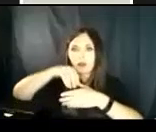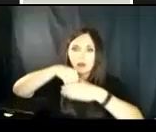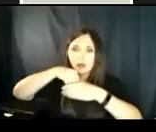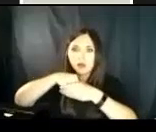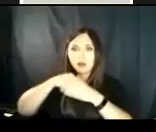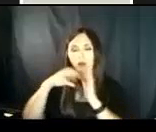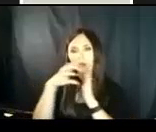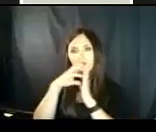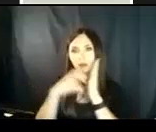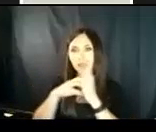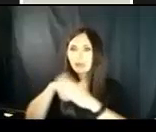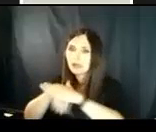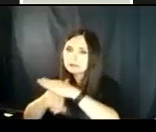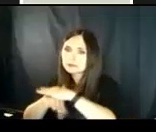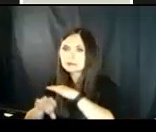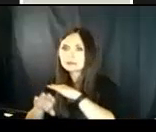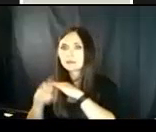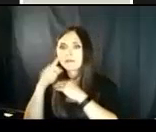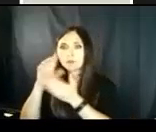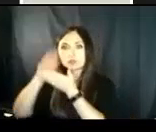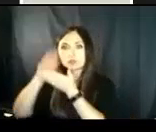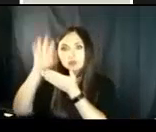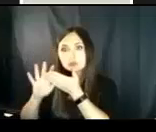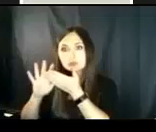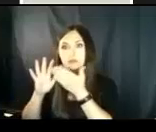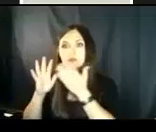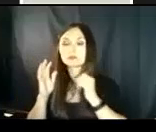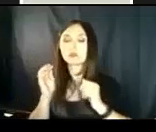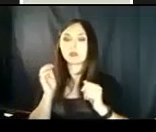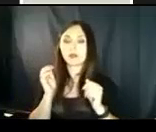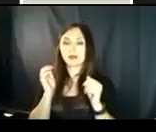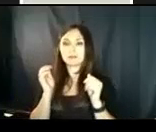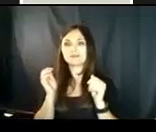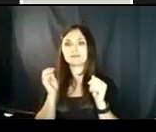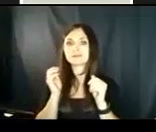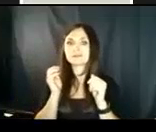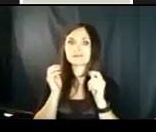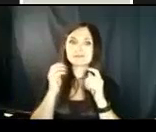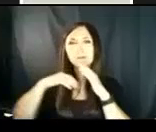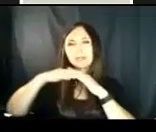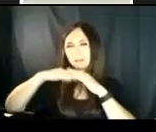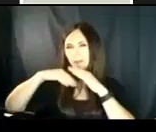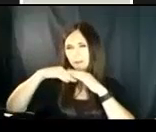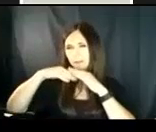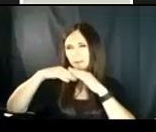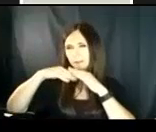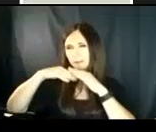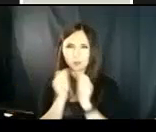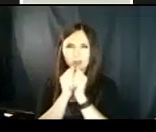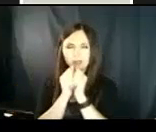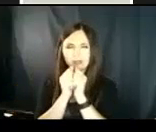text accessible for students. Do the minimum with your